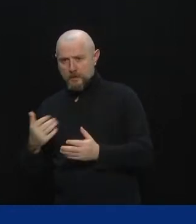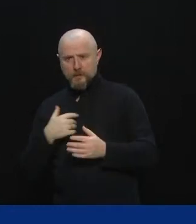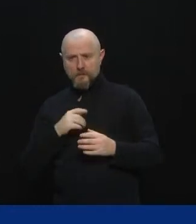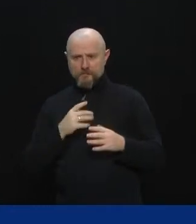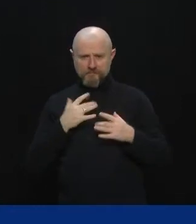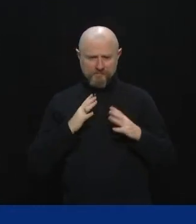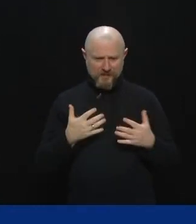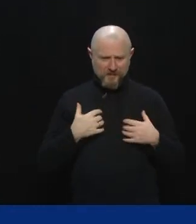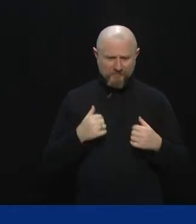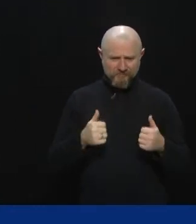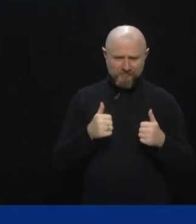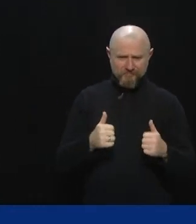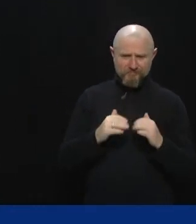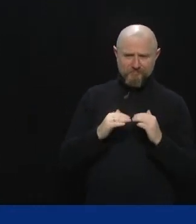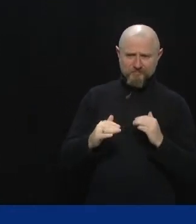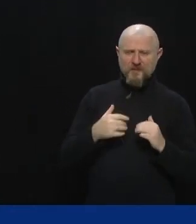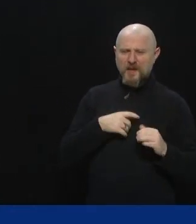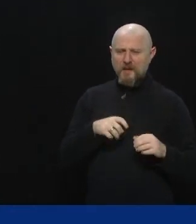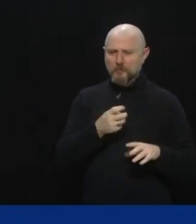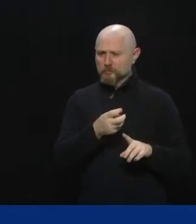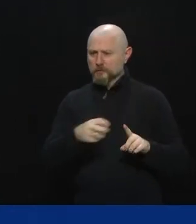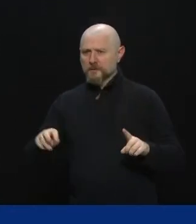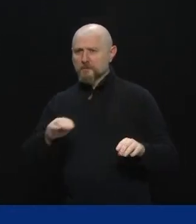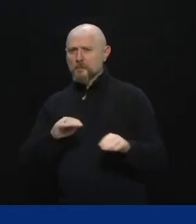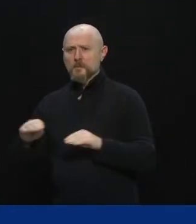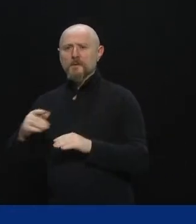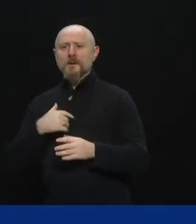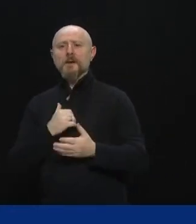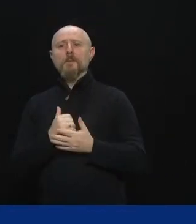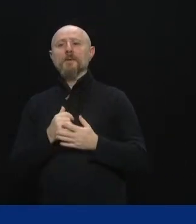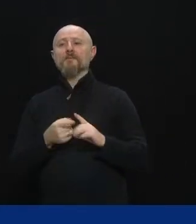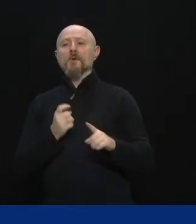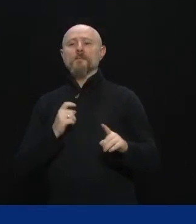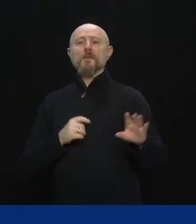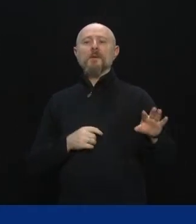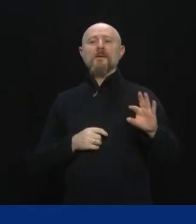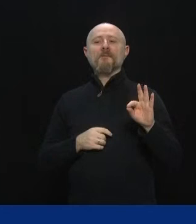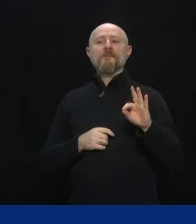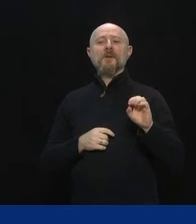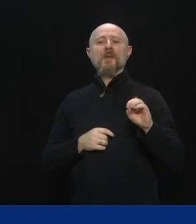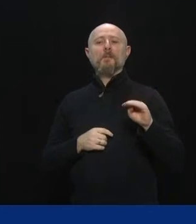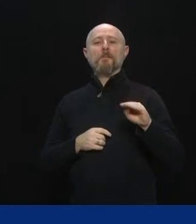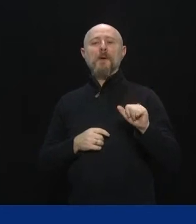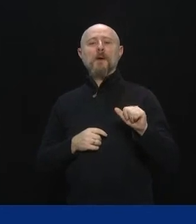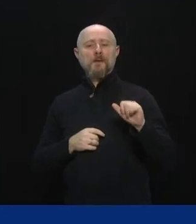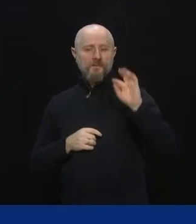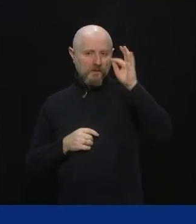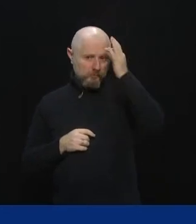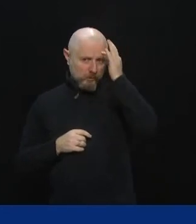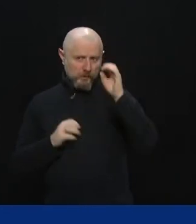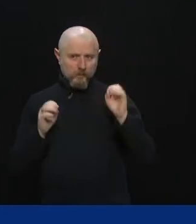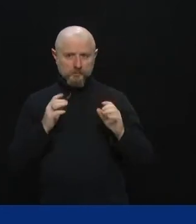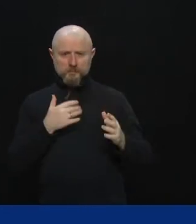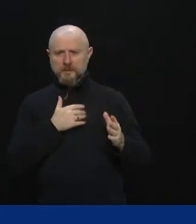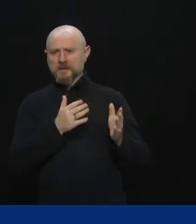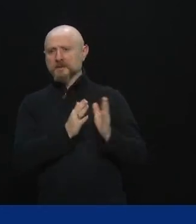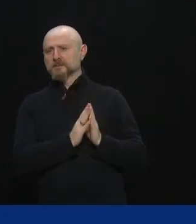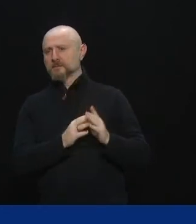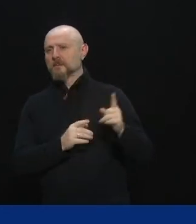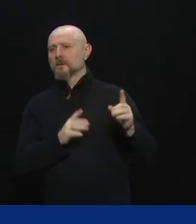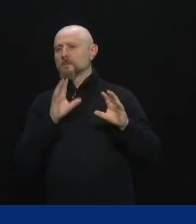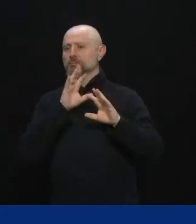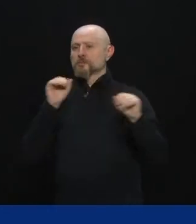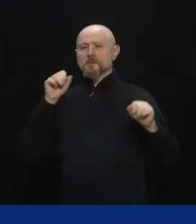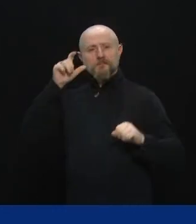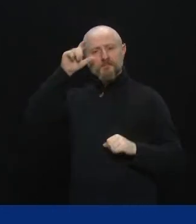also deployed with the help of FEMA, and I was on the call with the White House again asking for more ambulances and teams. We have about 30 in state